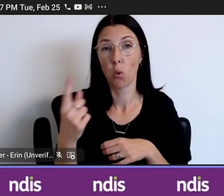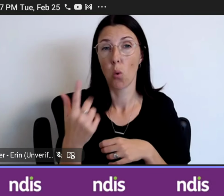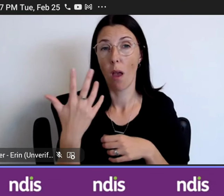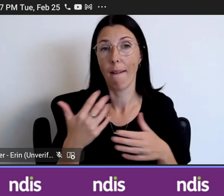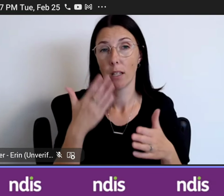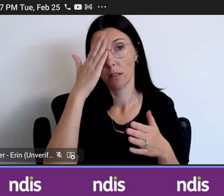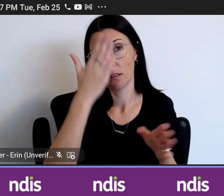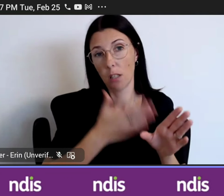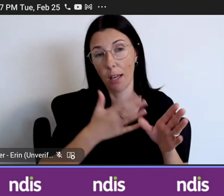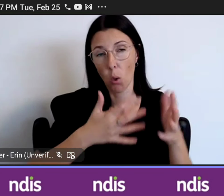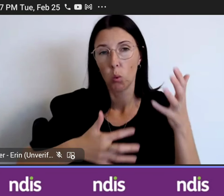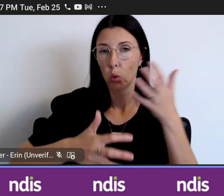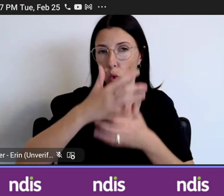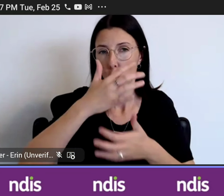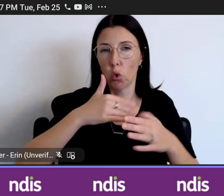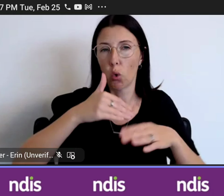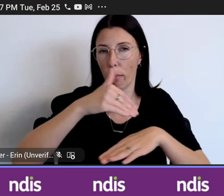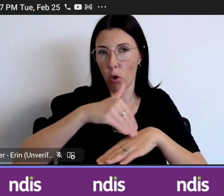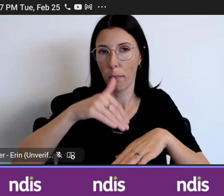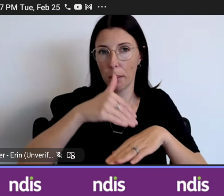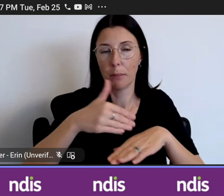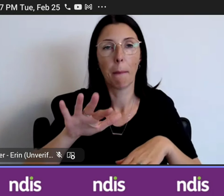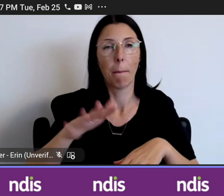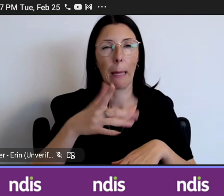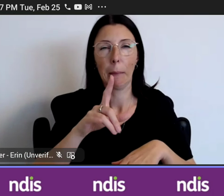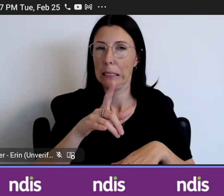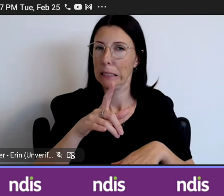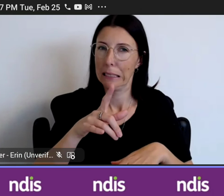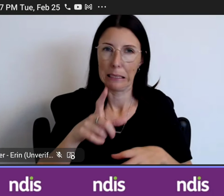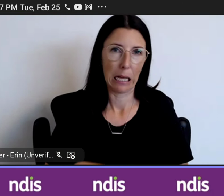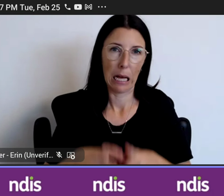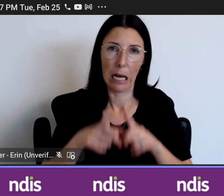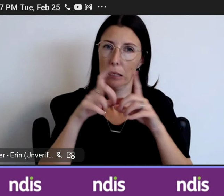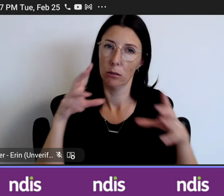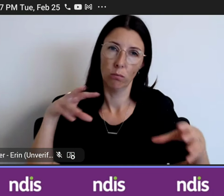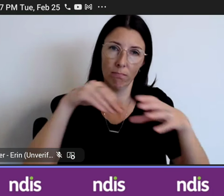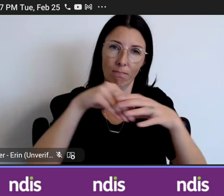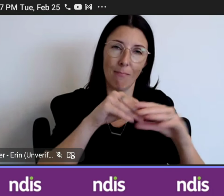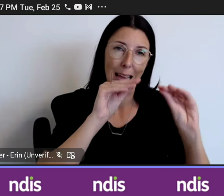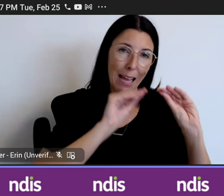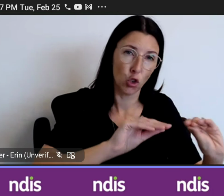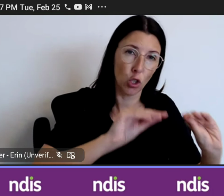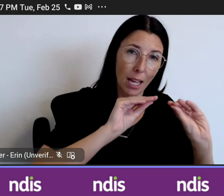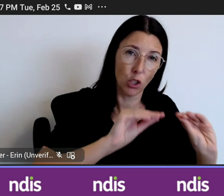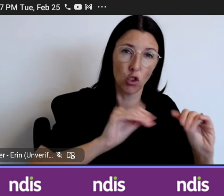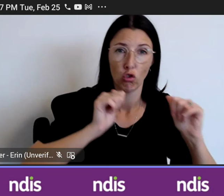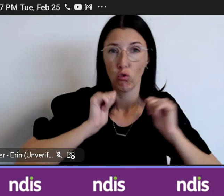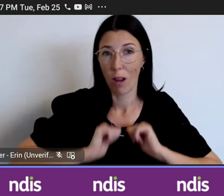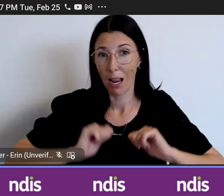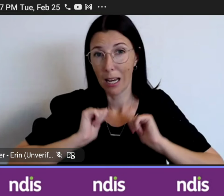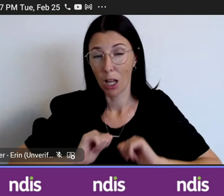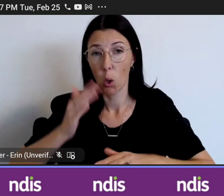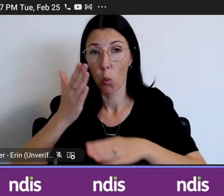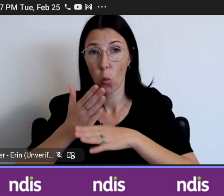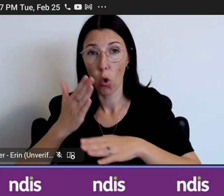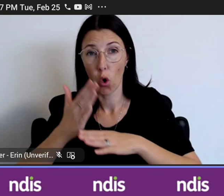challenges may struggle to take part in education, training, work, or